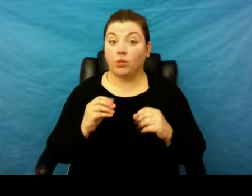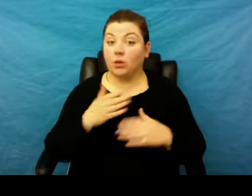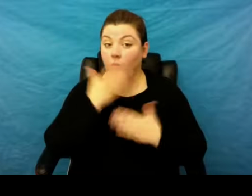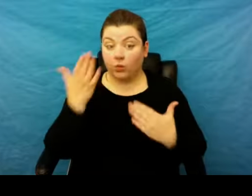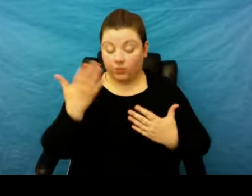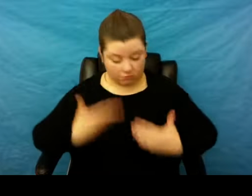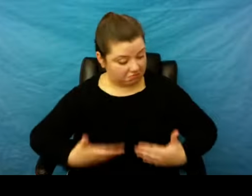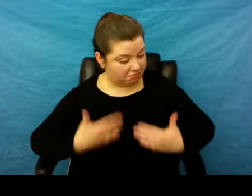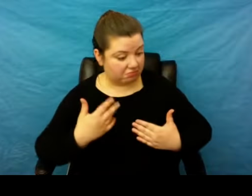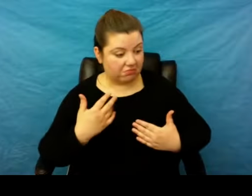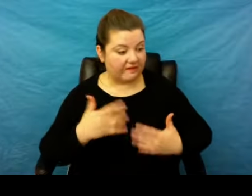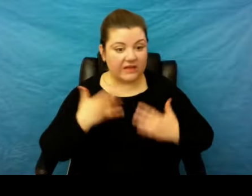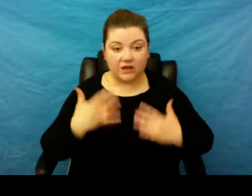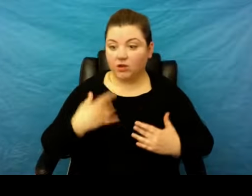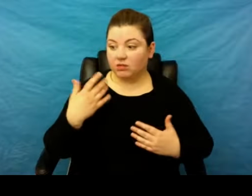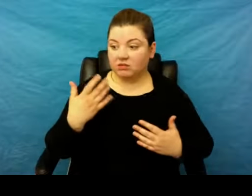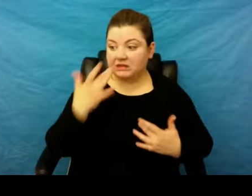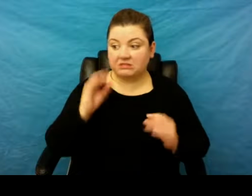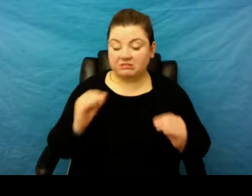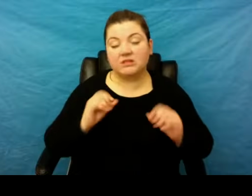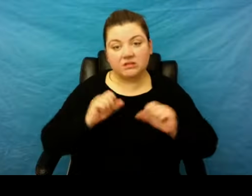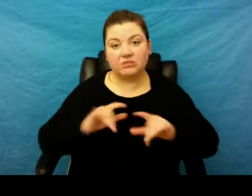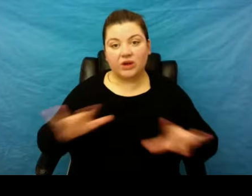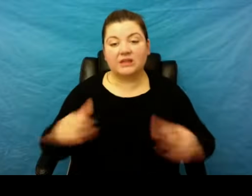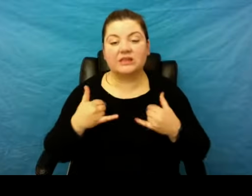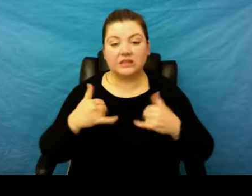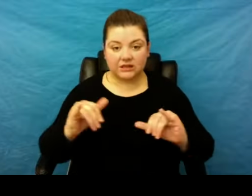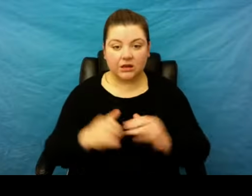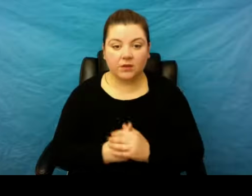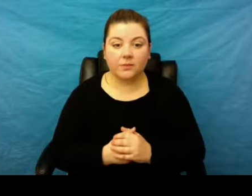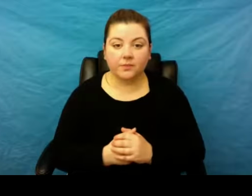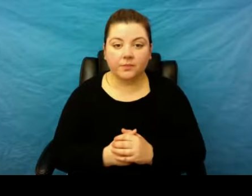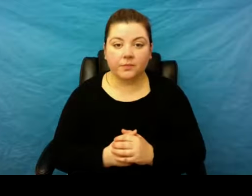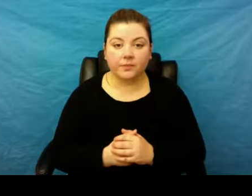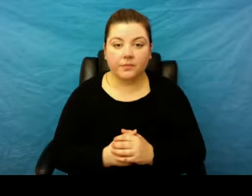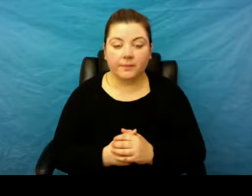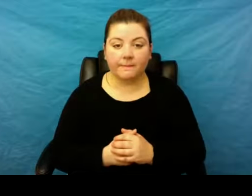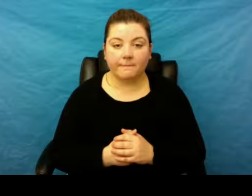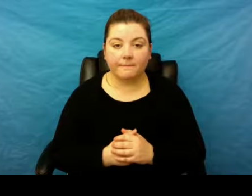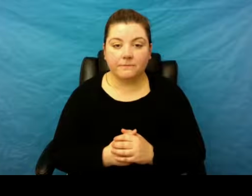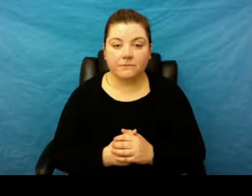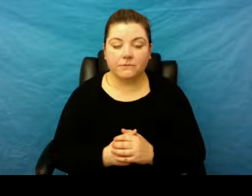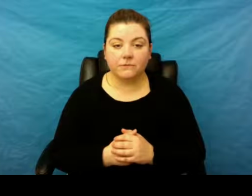whole group of people out there who are giving this disease to everyone who would never develop symptoms.